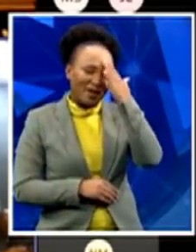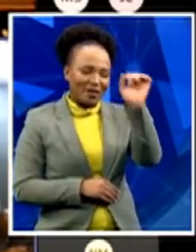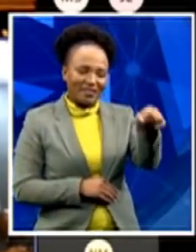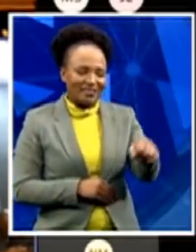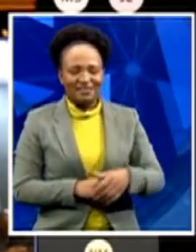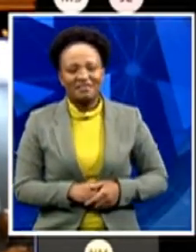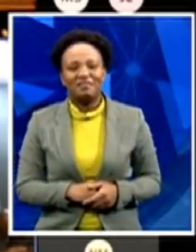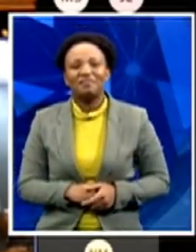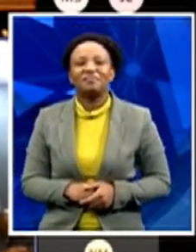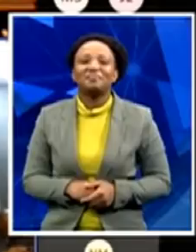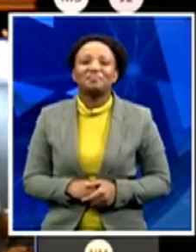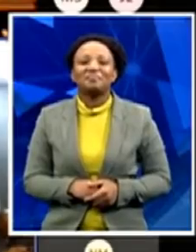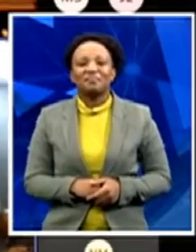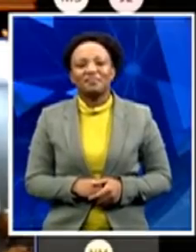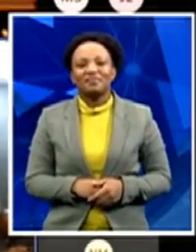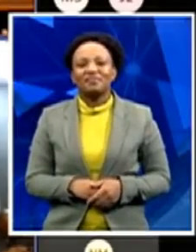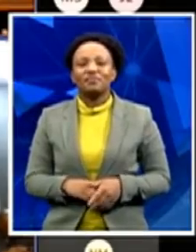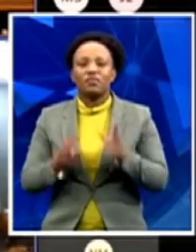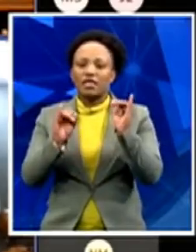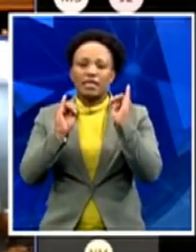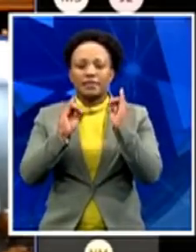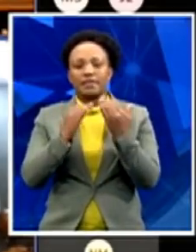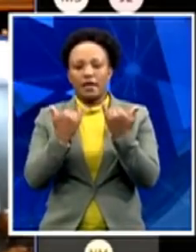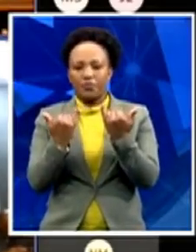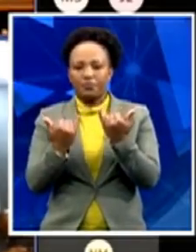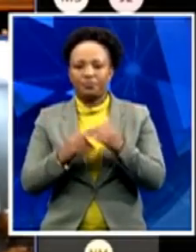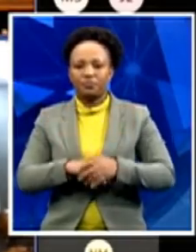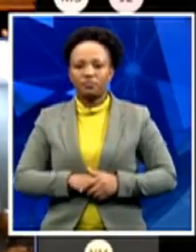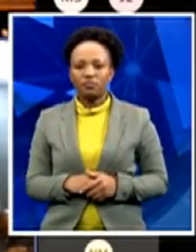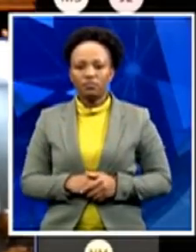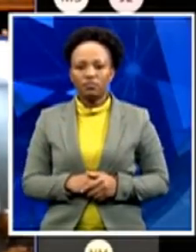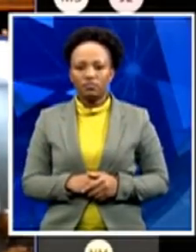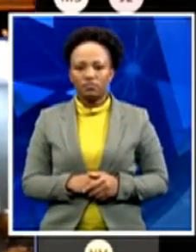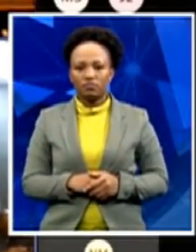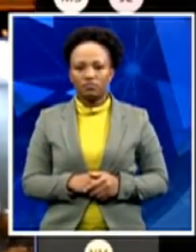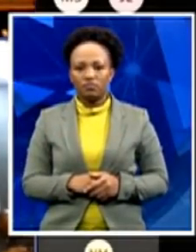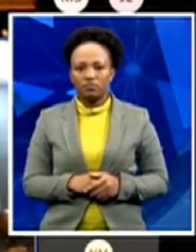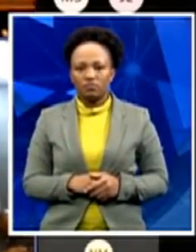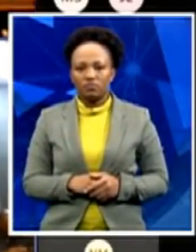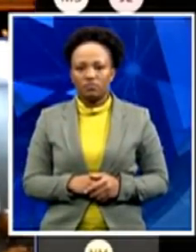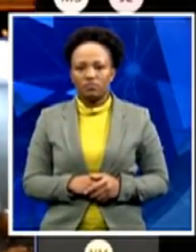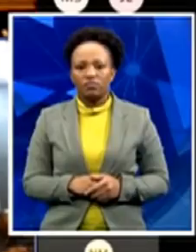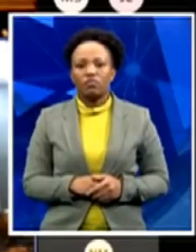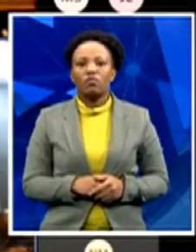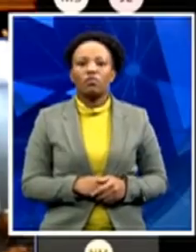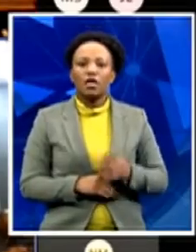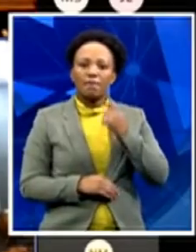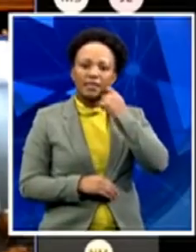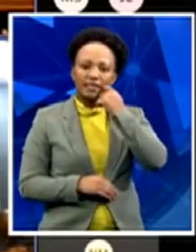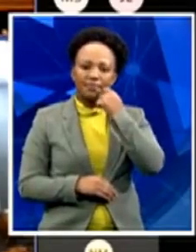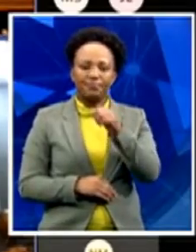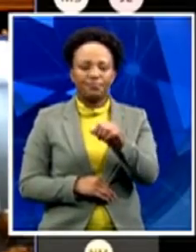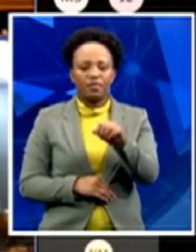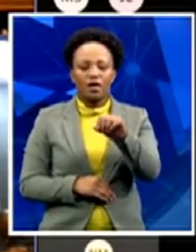serious note, I'm actually reminded by what Mr. Sikakane said. I have instructions to make a request to the